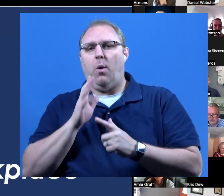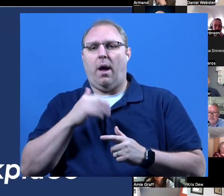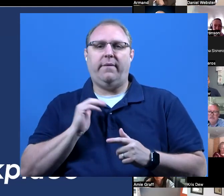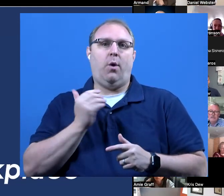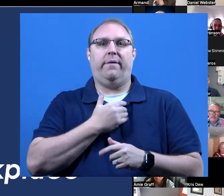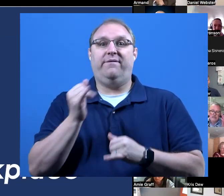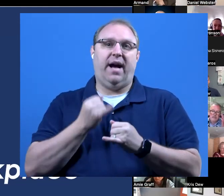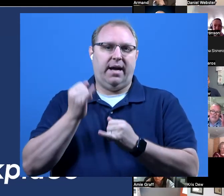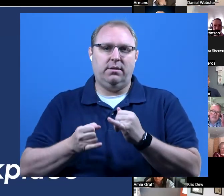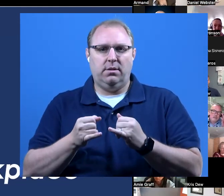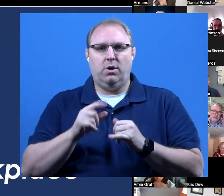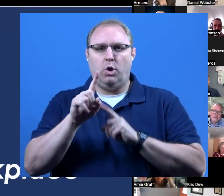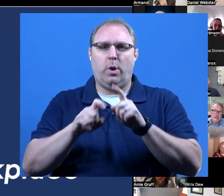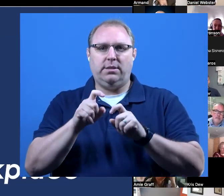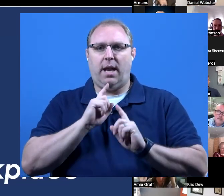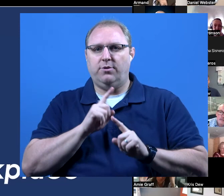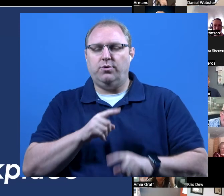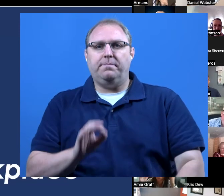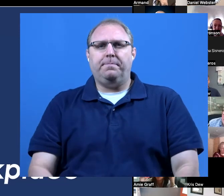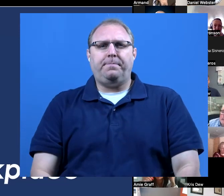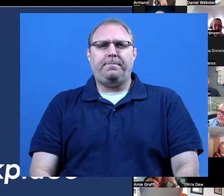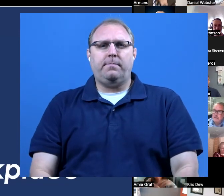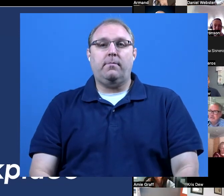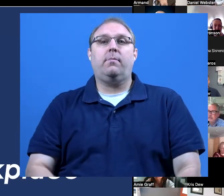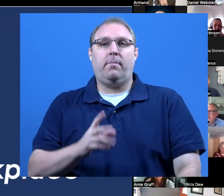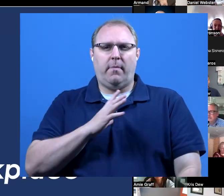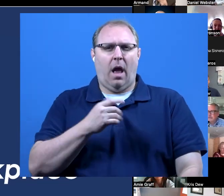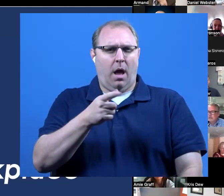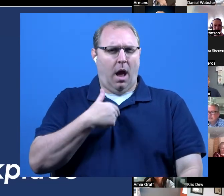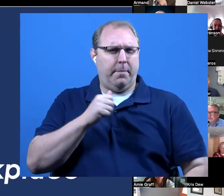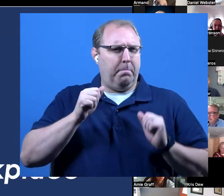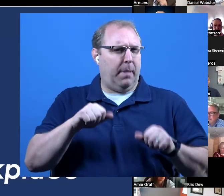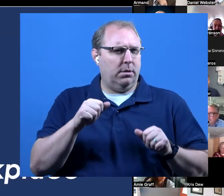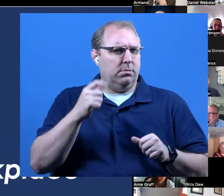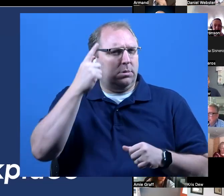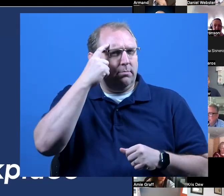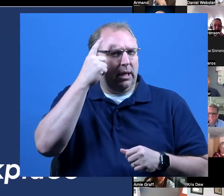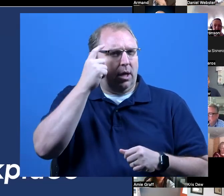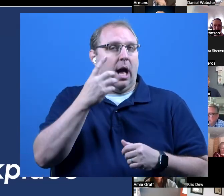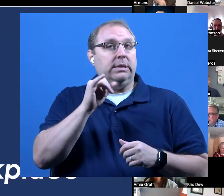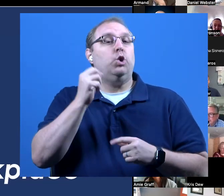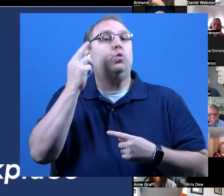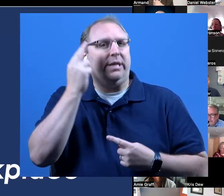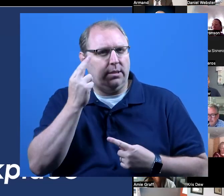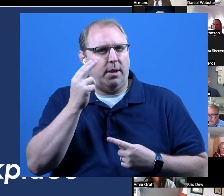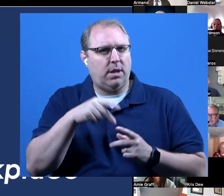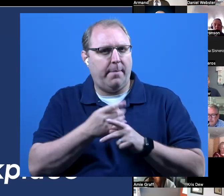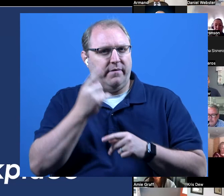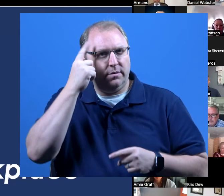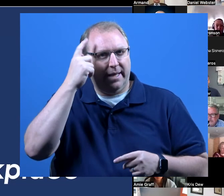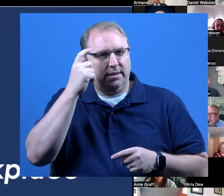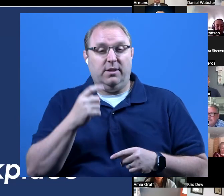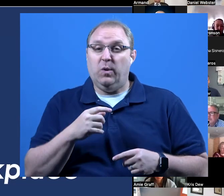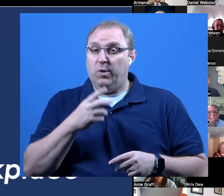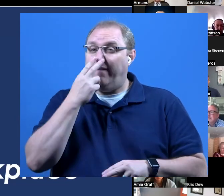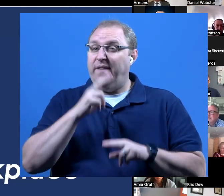477.14 is the one that drives and governs the idea around reasonable or a drug-free workplace.